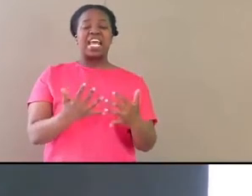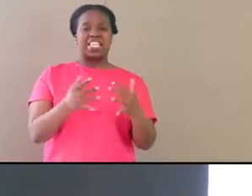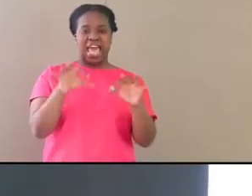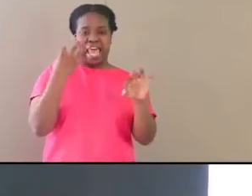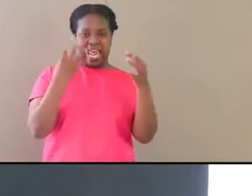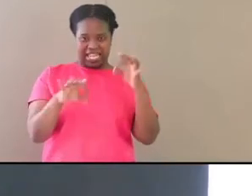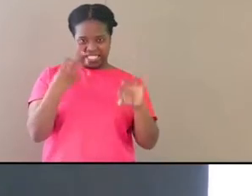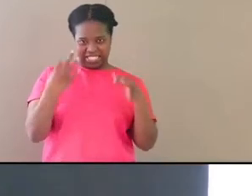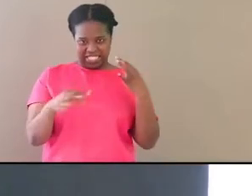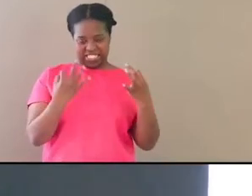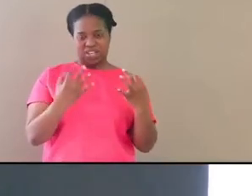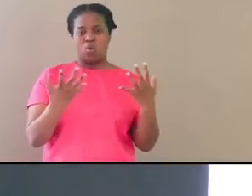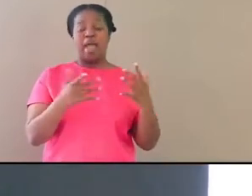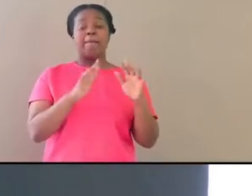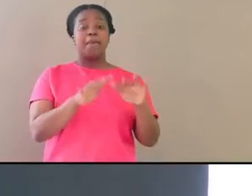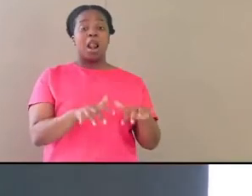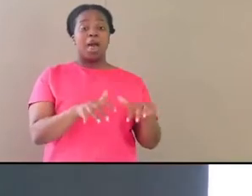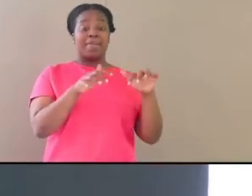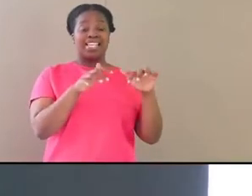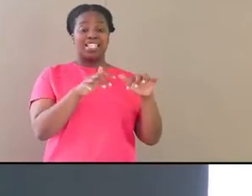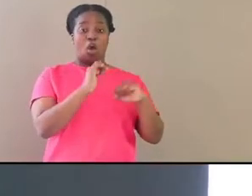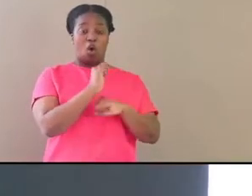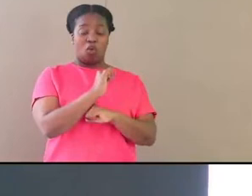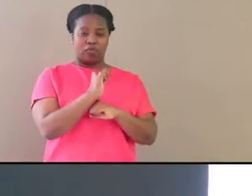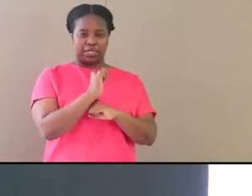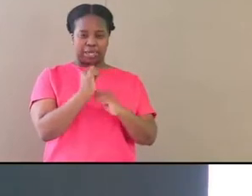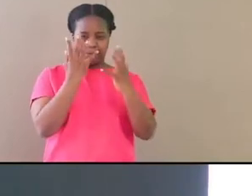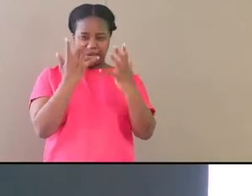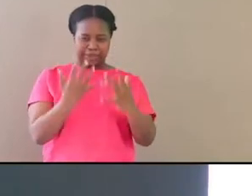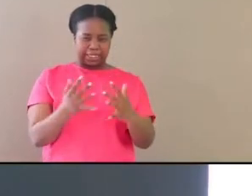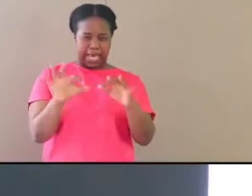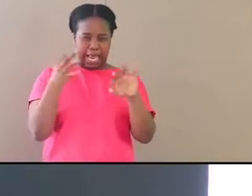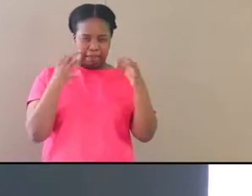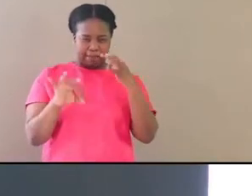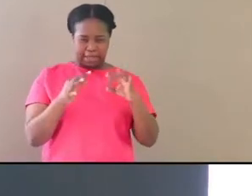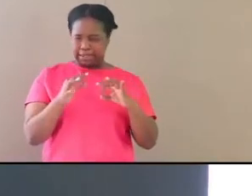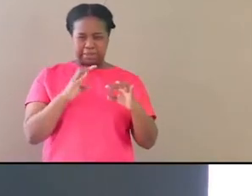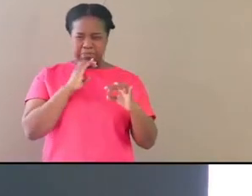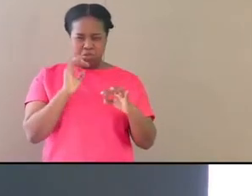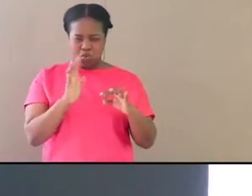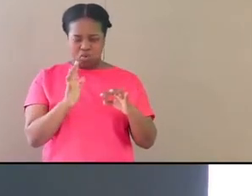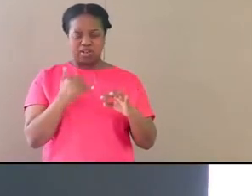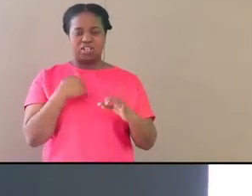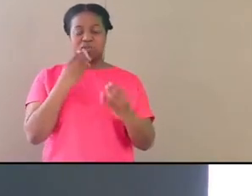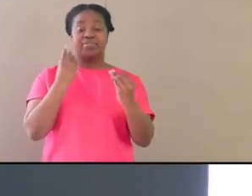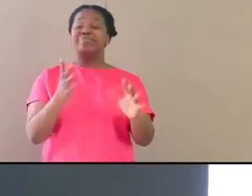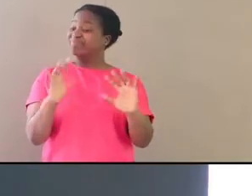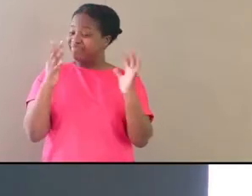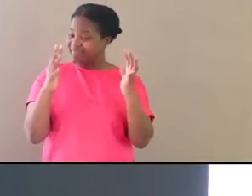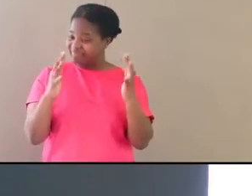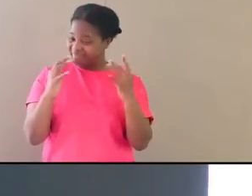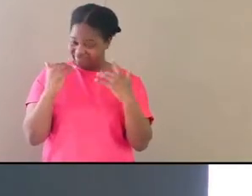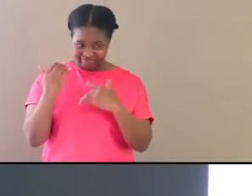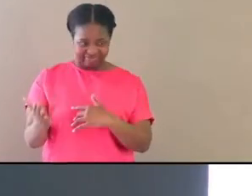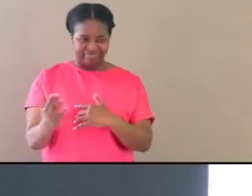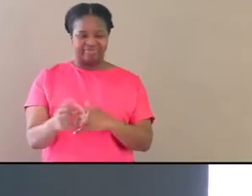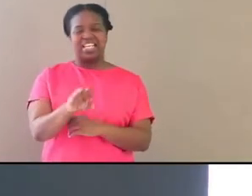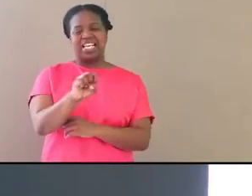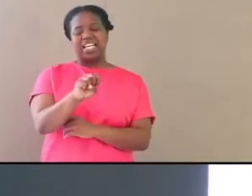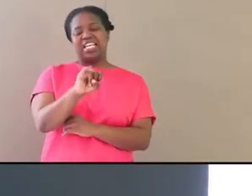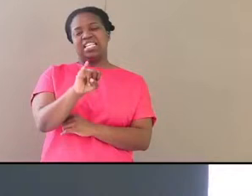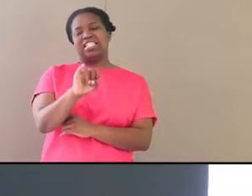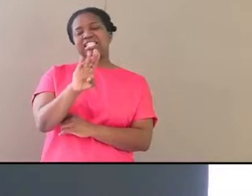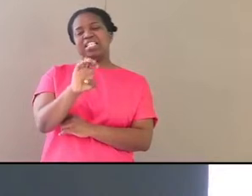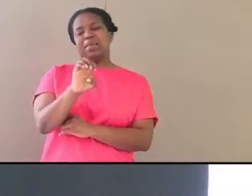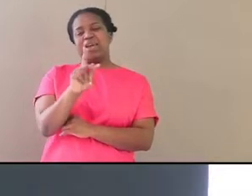at the Parliamentary Budget Office and she will set the scene for what is to come next. Can you put your hands together for Ms. Sibeko?